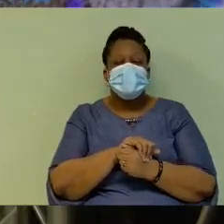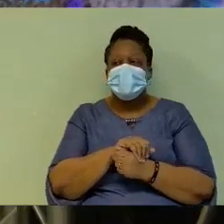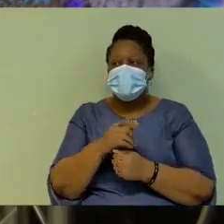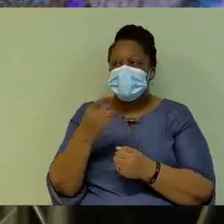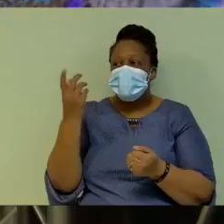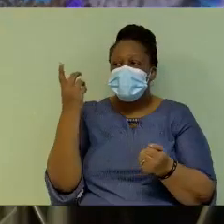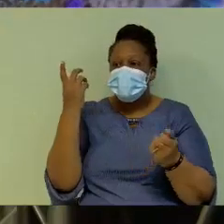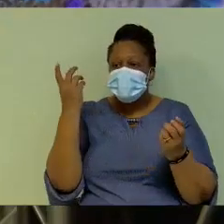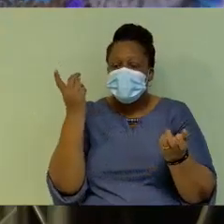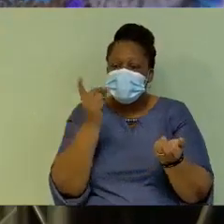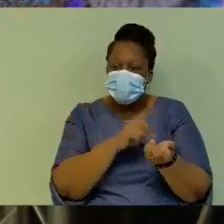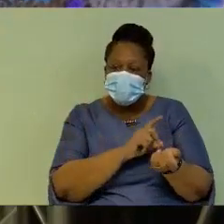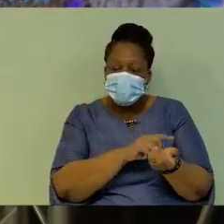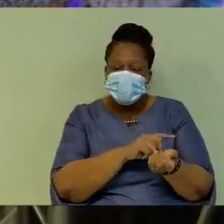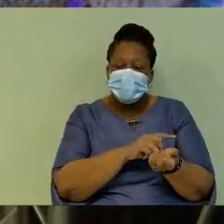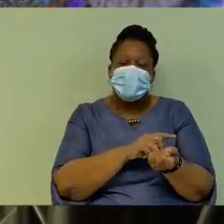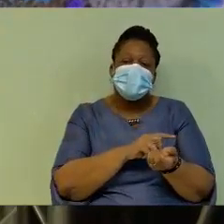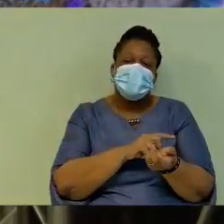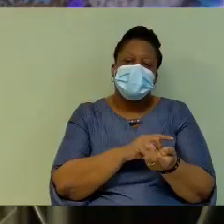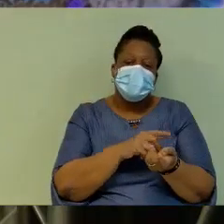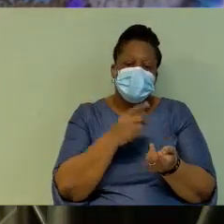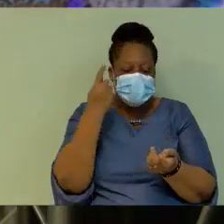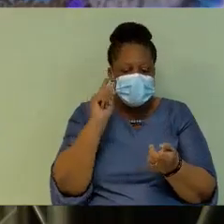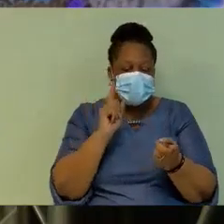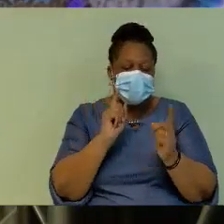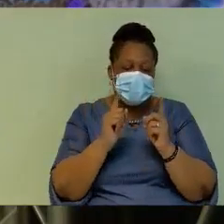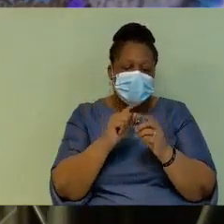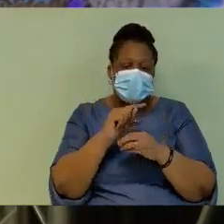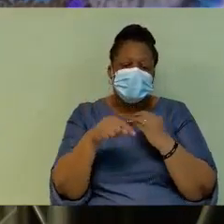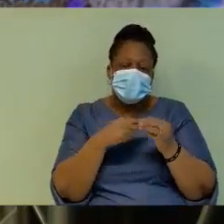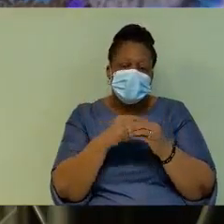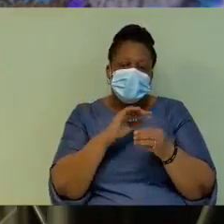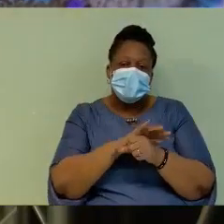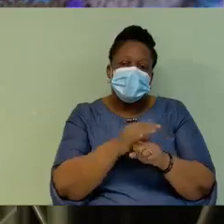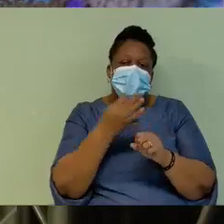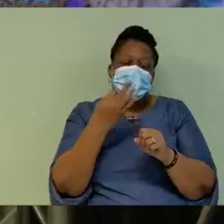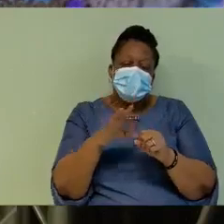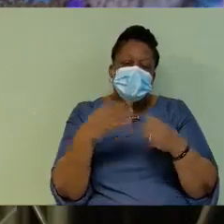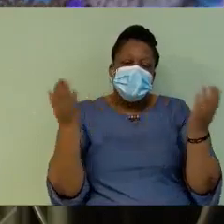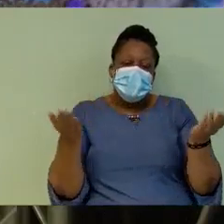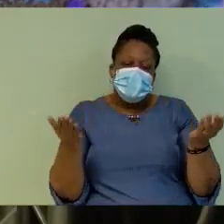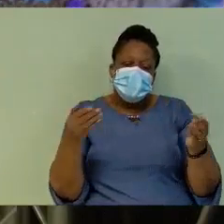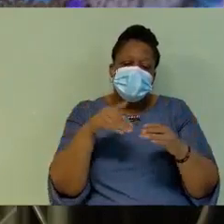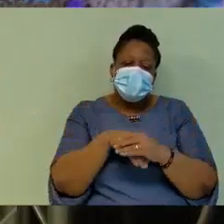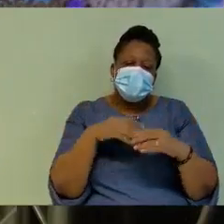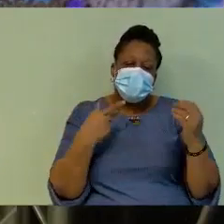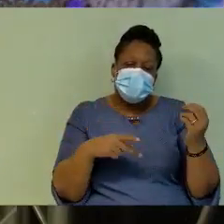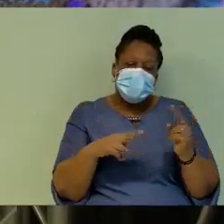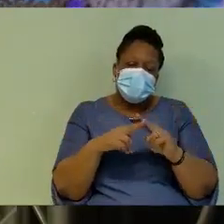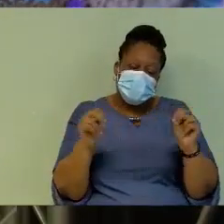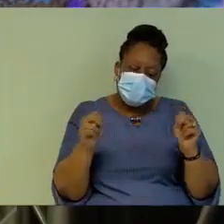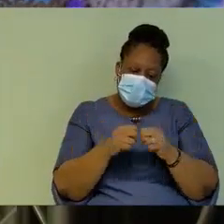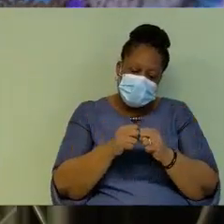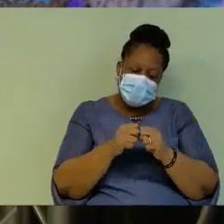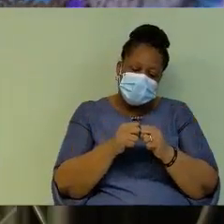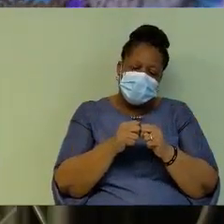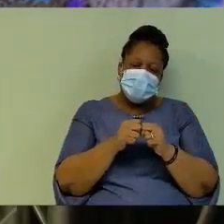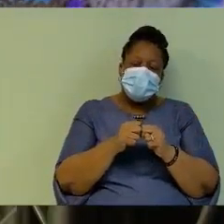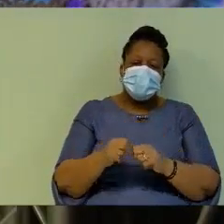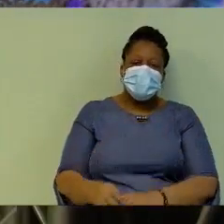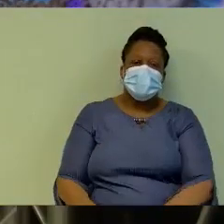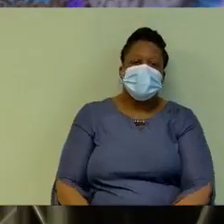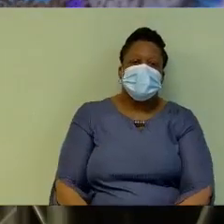Medical Officer, Dr. Hazel Laws, for her presentation on the situation with respect to COVID-19 in St.